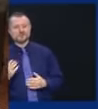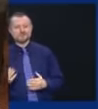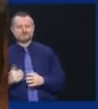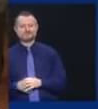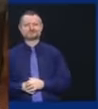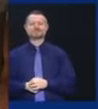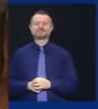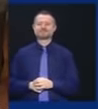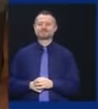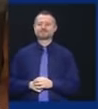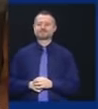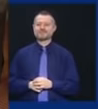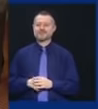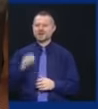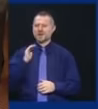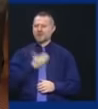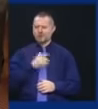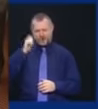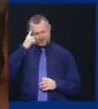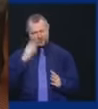That's our governor. Let's give him some love.